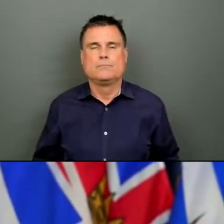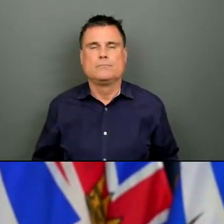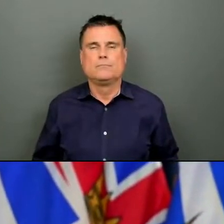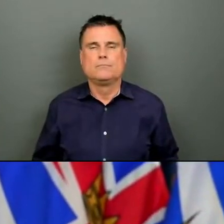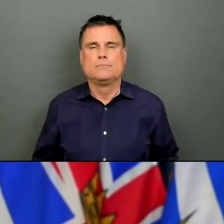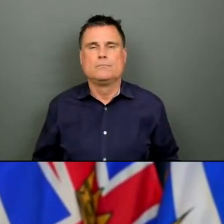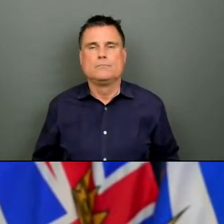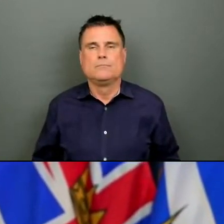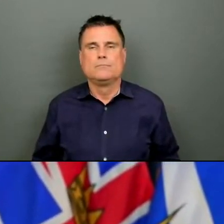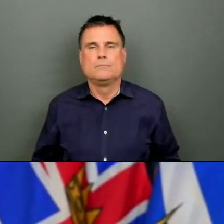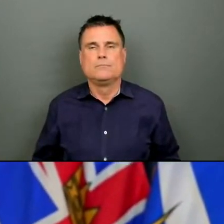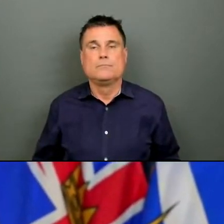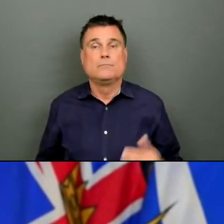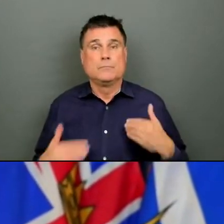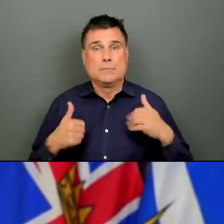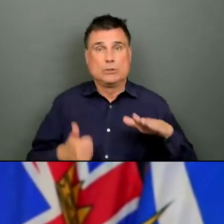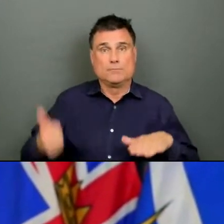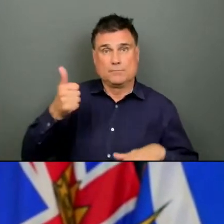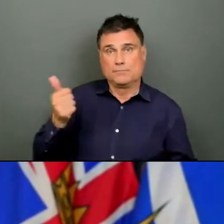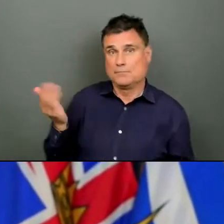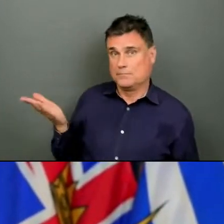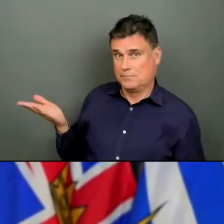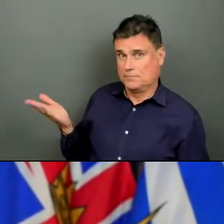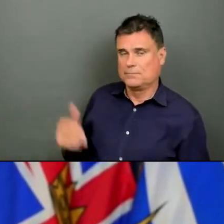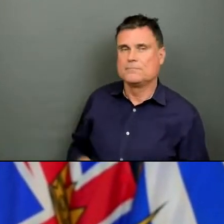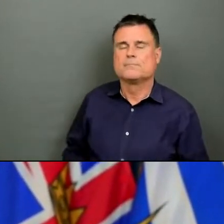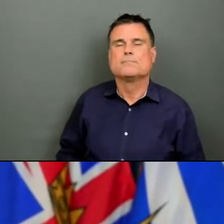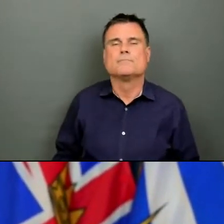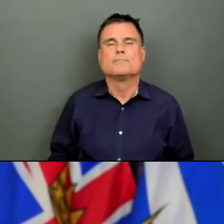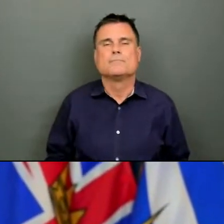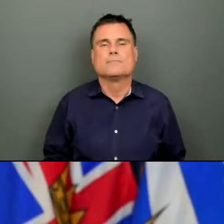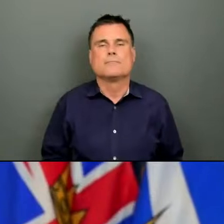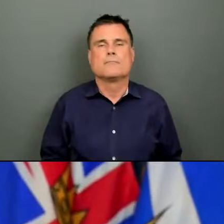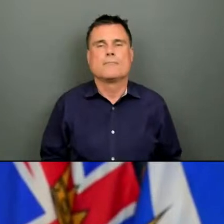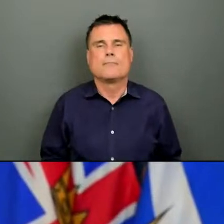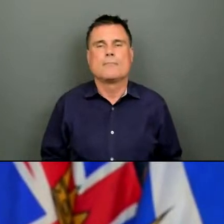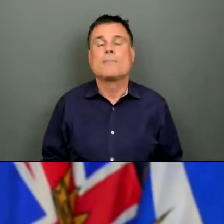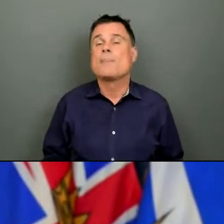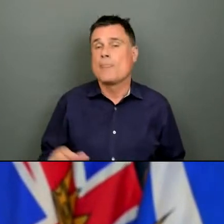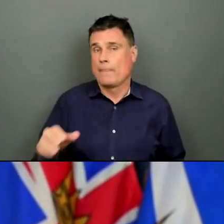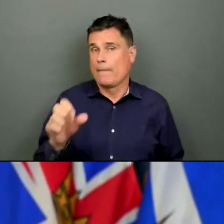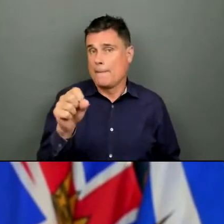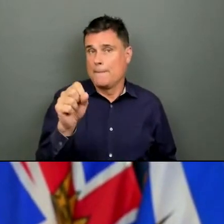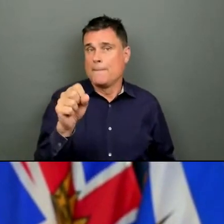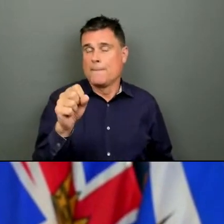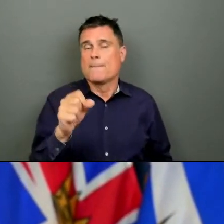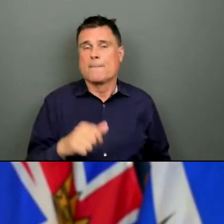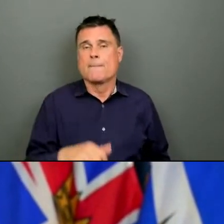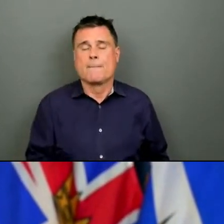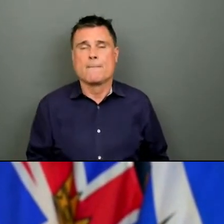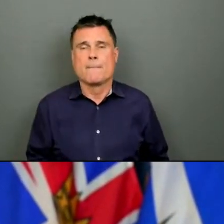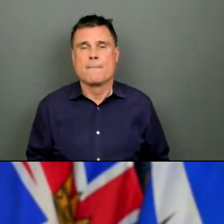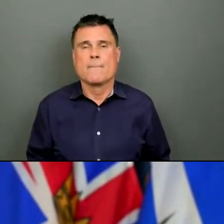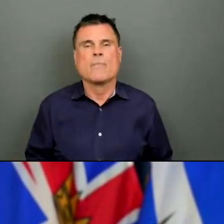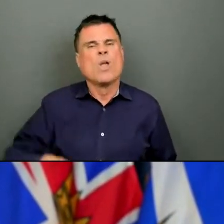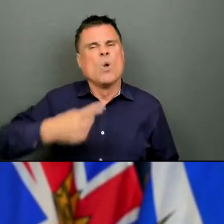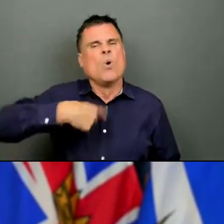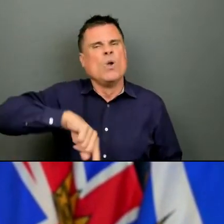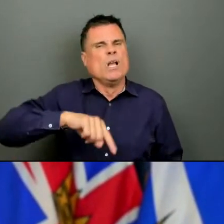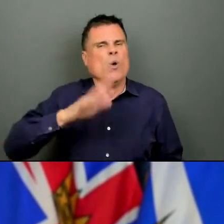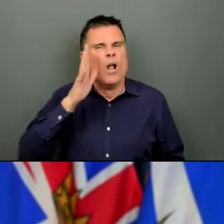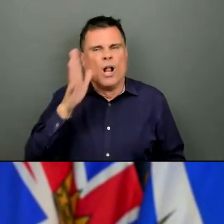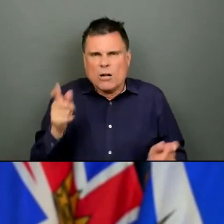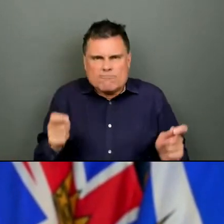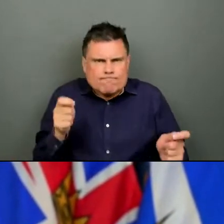Yes, Richard, and I think that what you'll expect is we'll be, as we have, adapting and revising issues